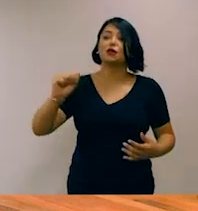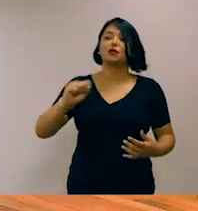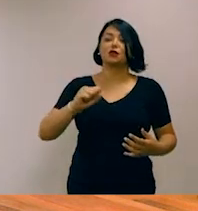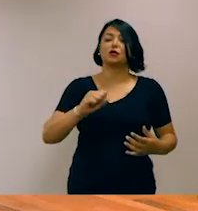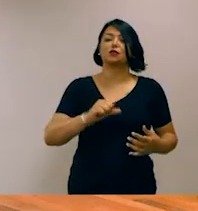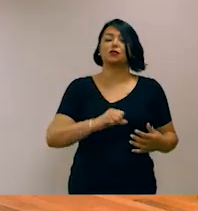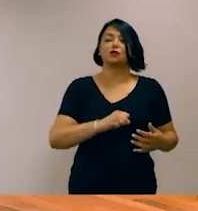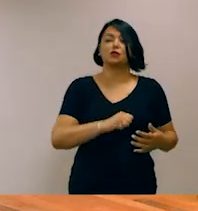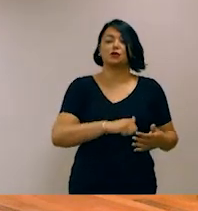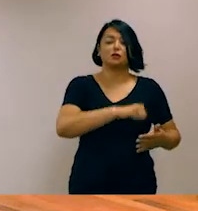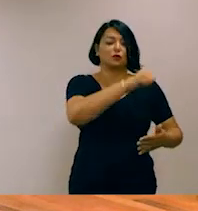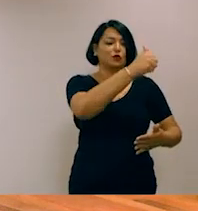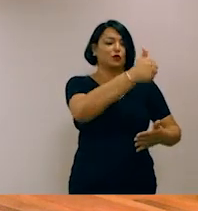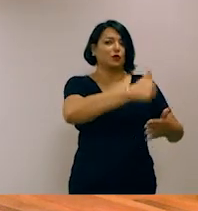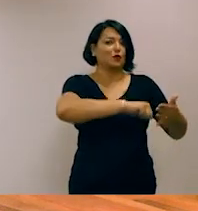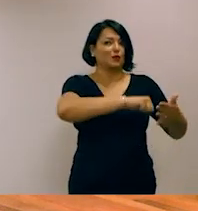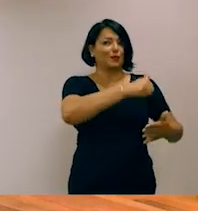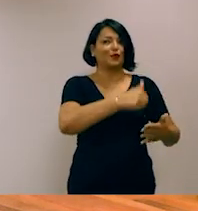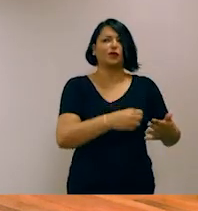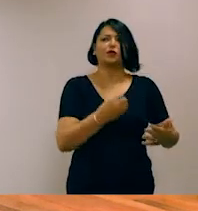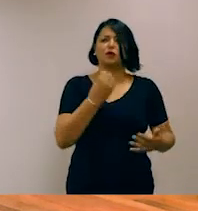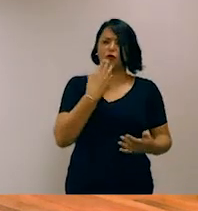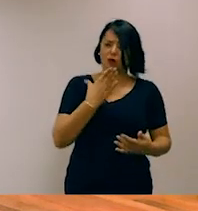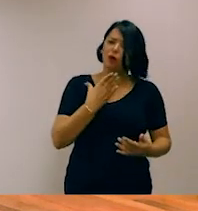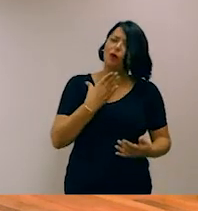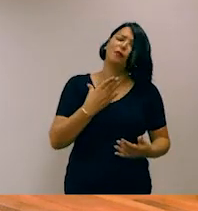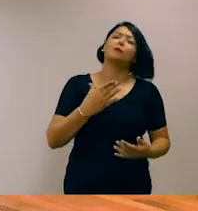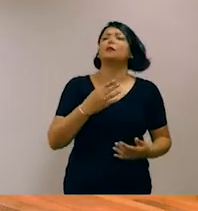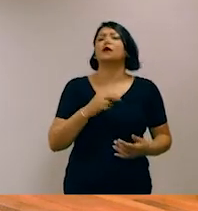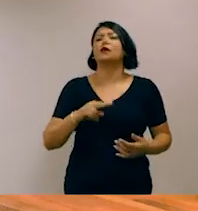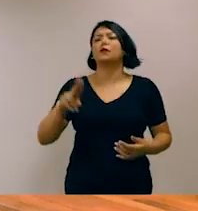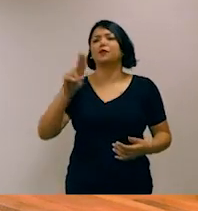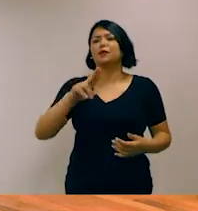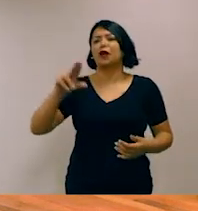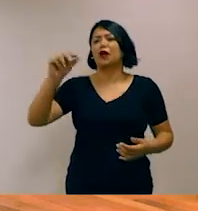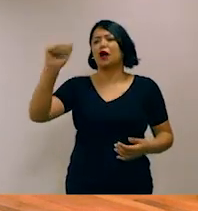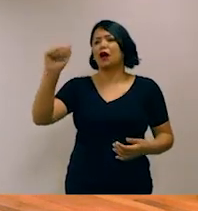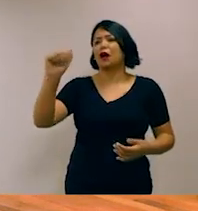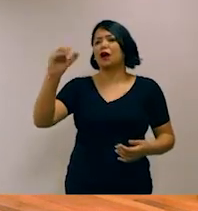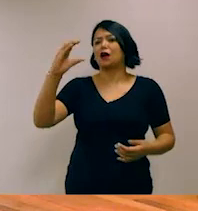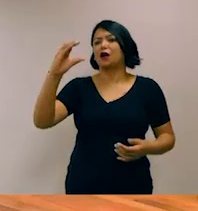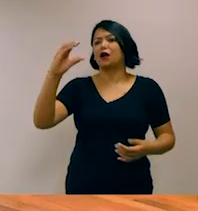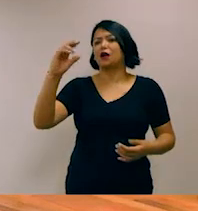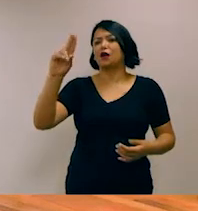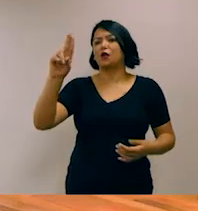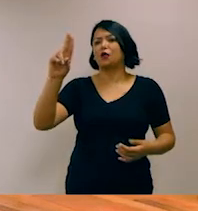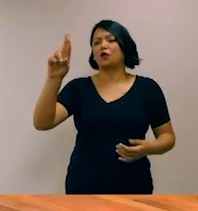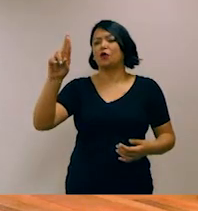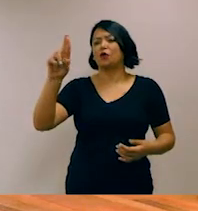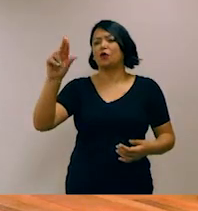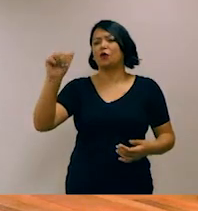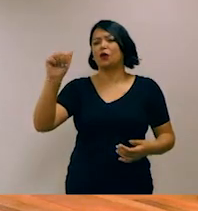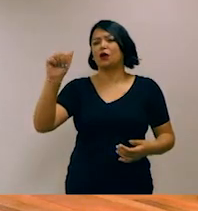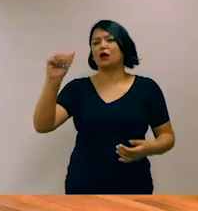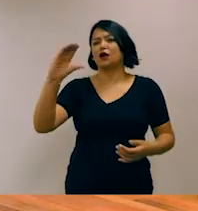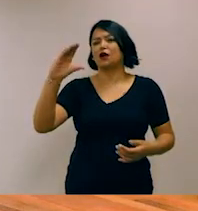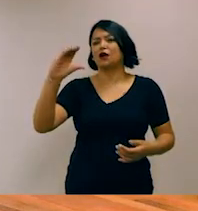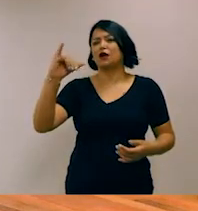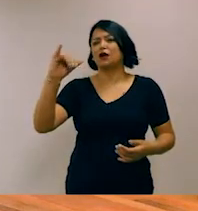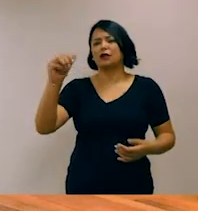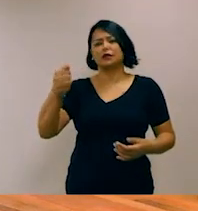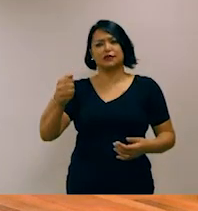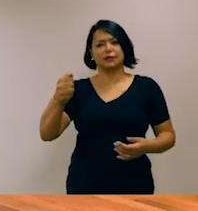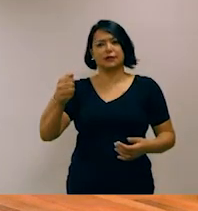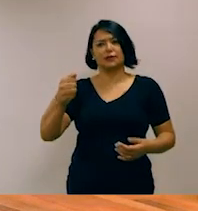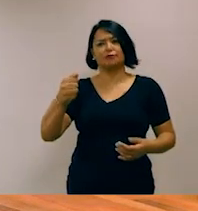model. And this cheered us up and made us very excited. So we had not considered